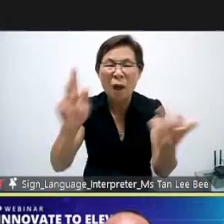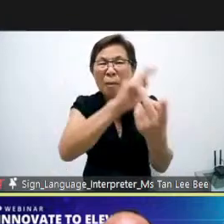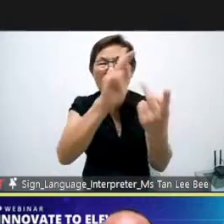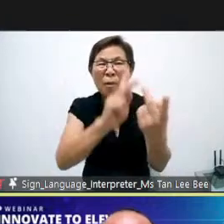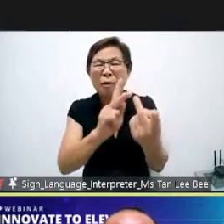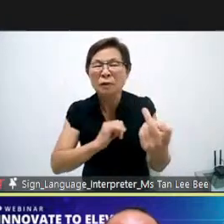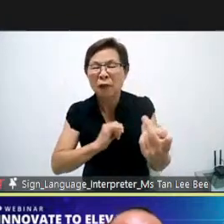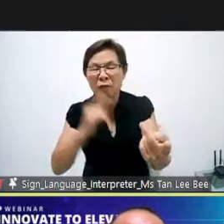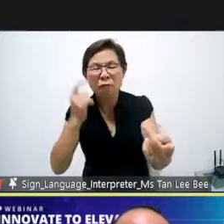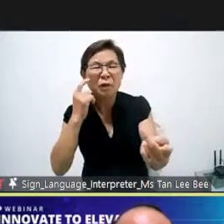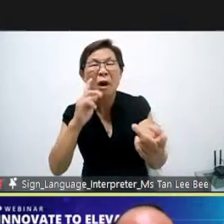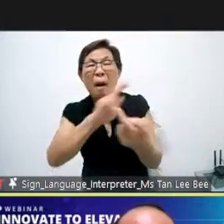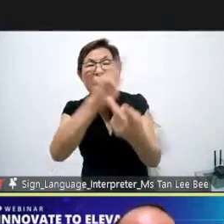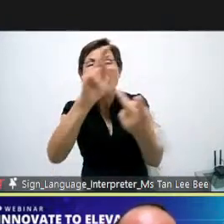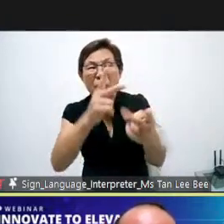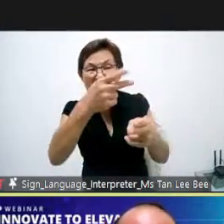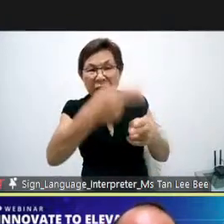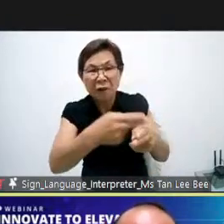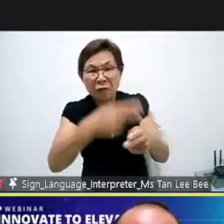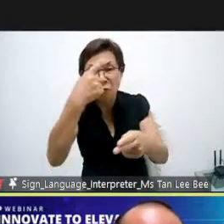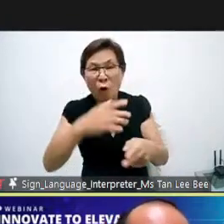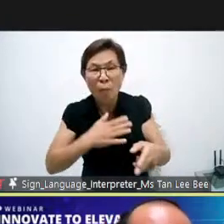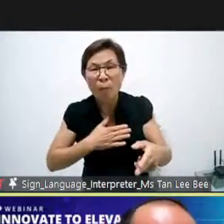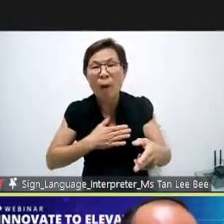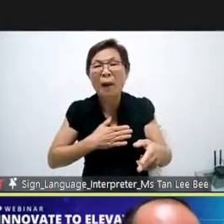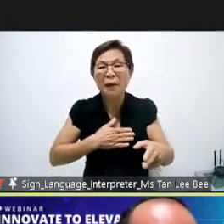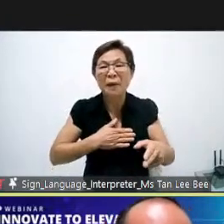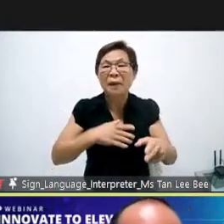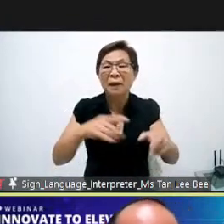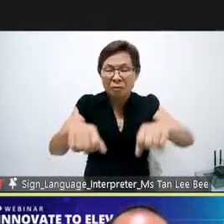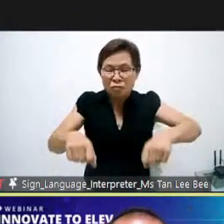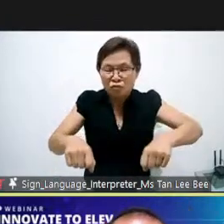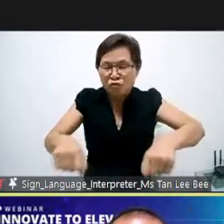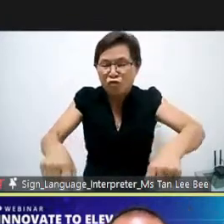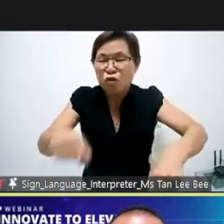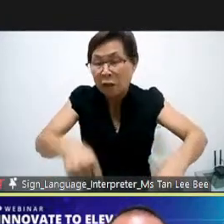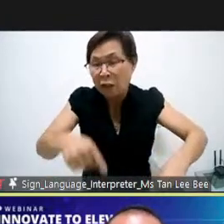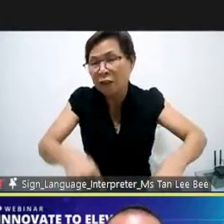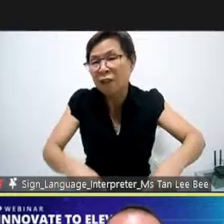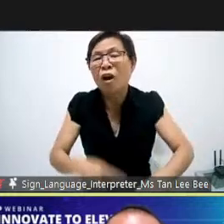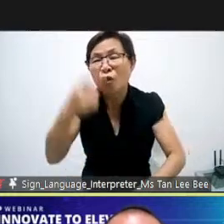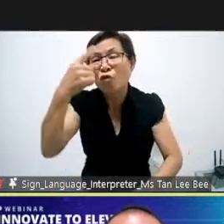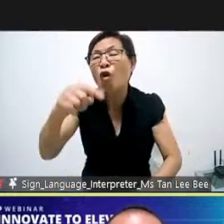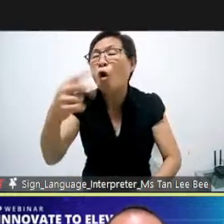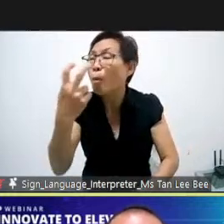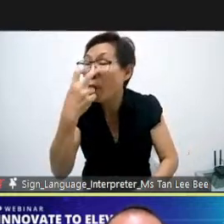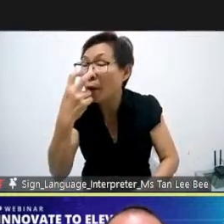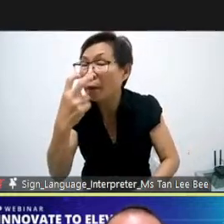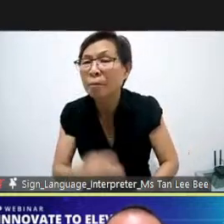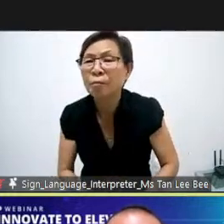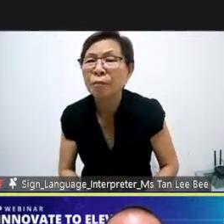device. RAVI is an acronym for running at for the visual impaired. All right, guys.